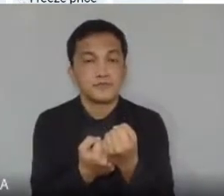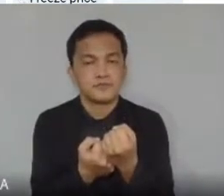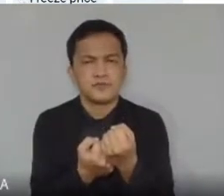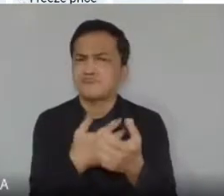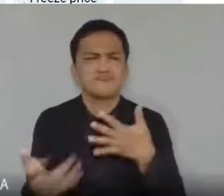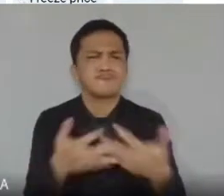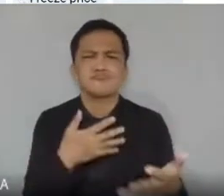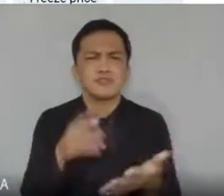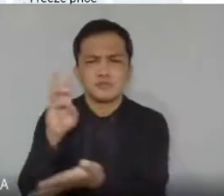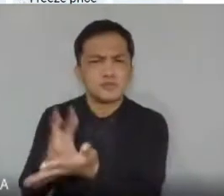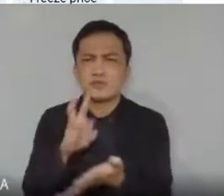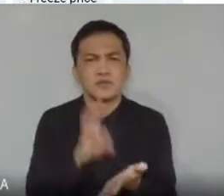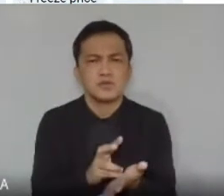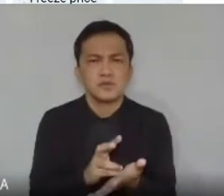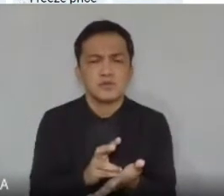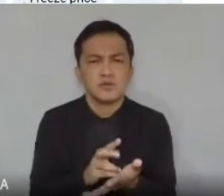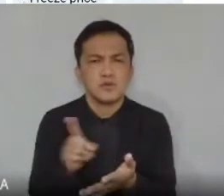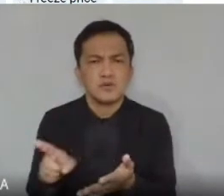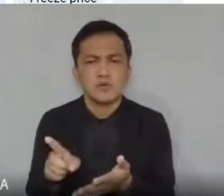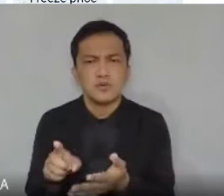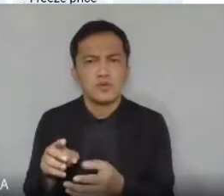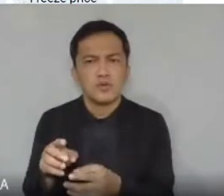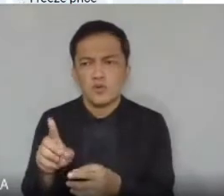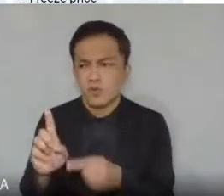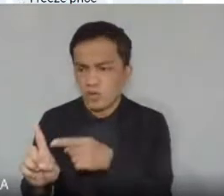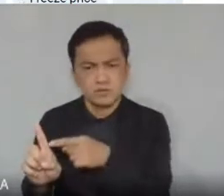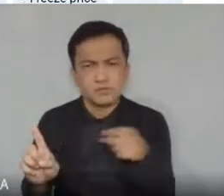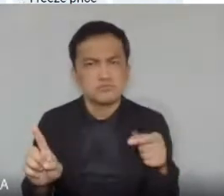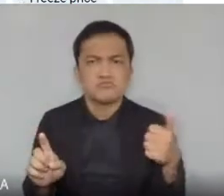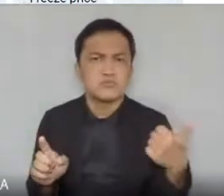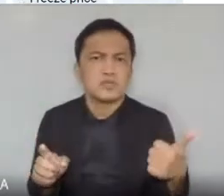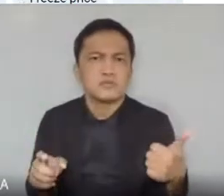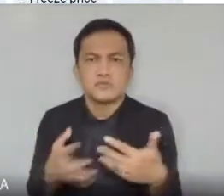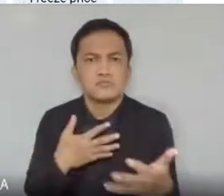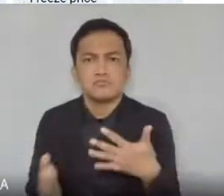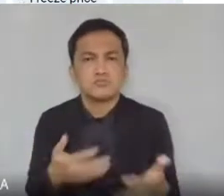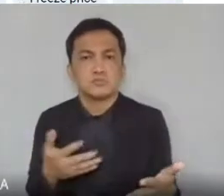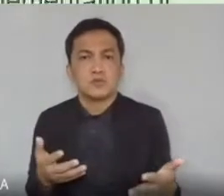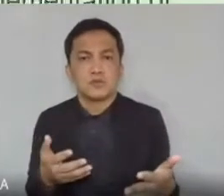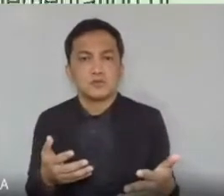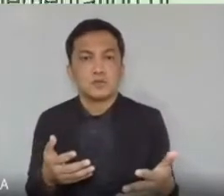in implementing these measures. Next slide, please.